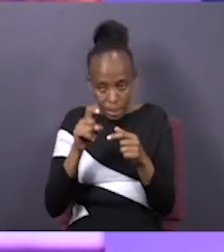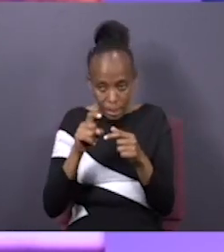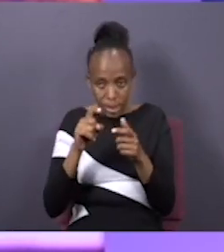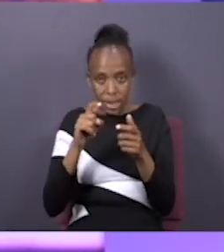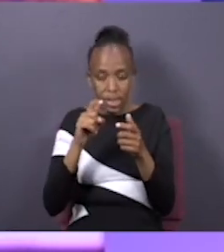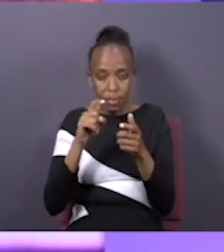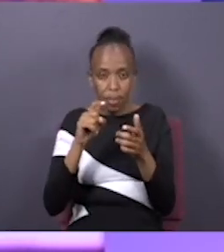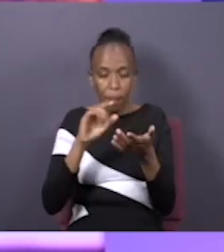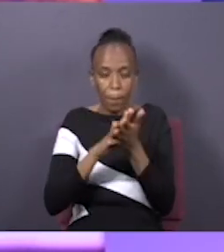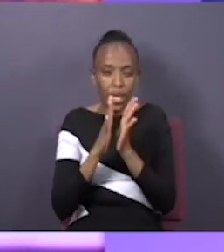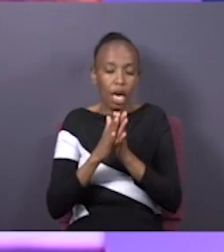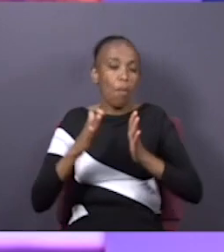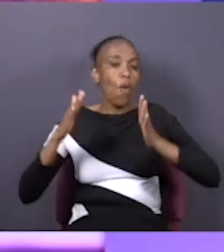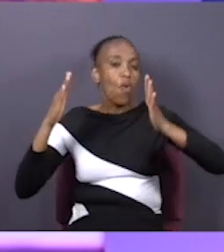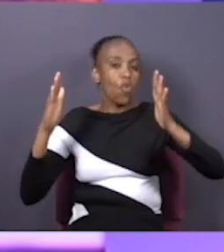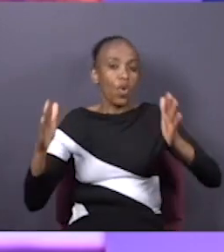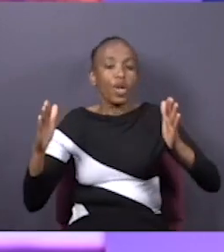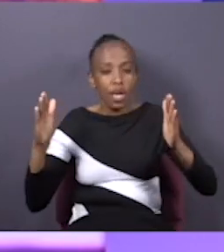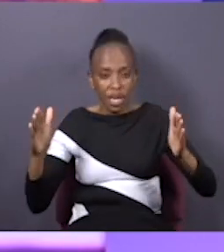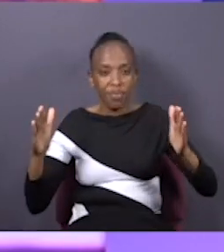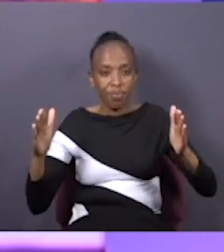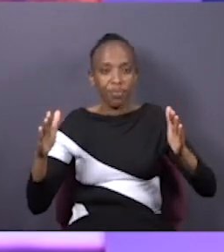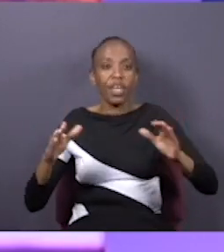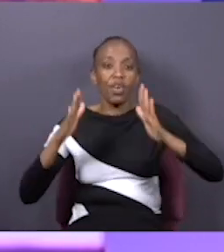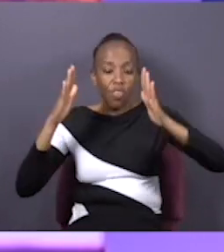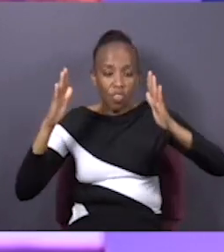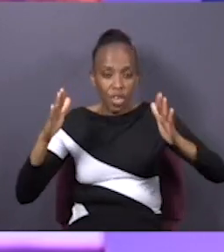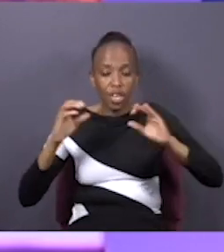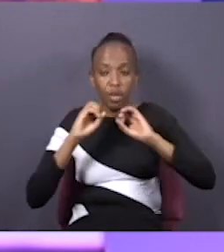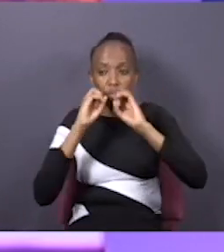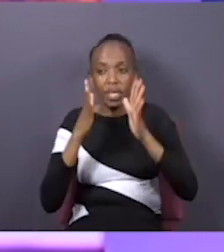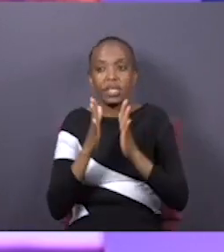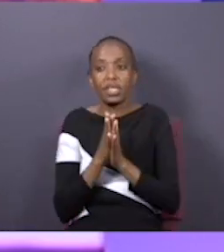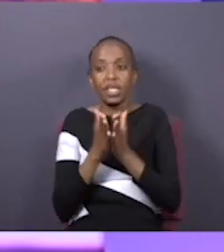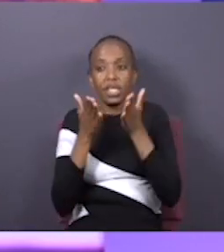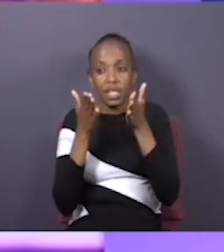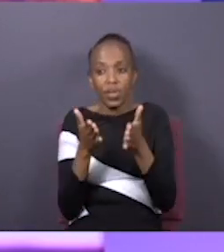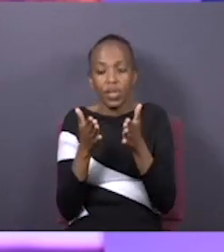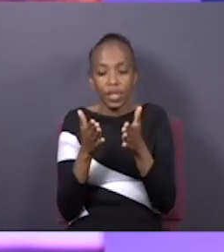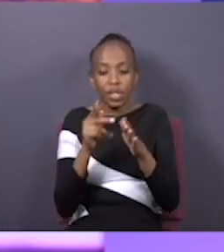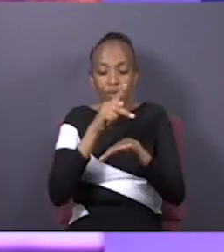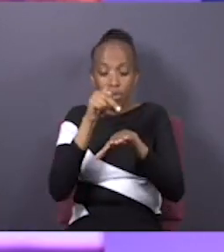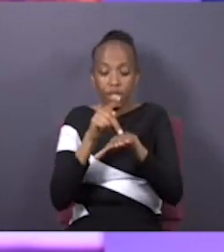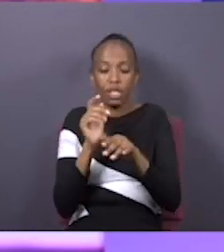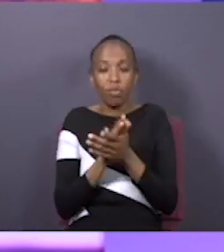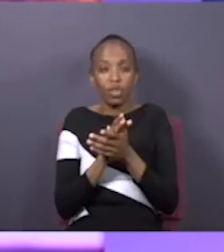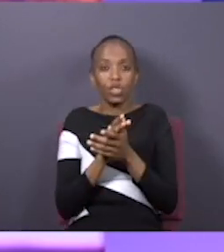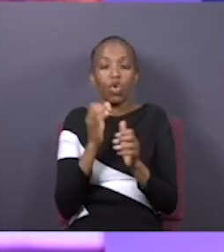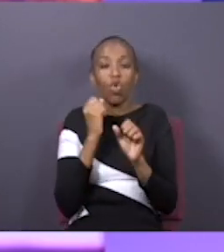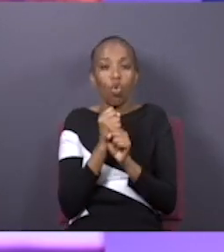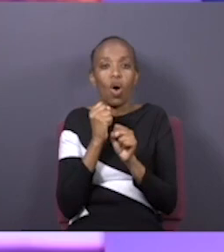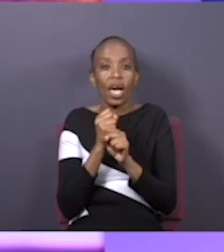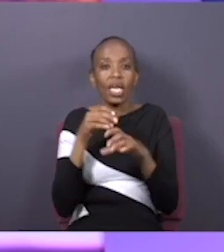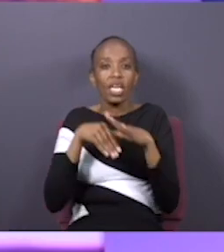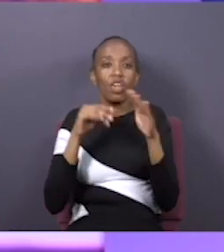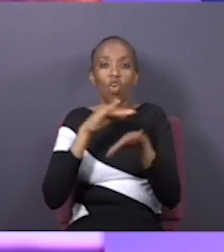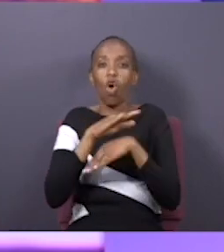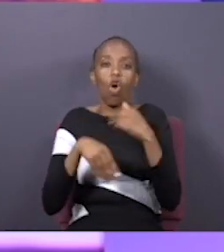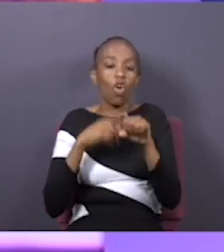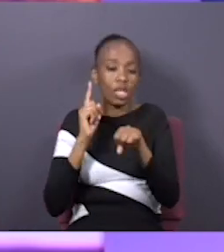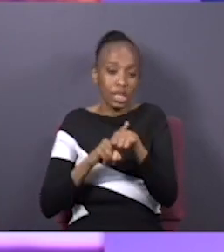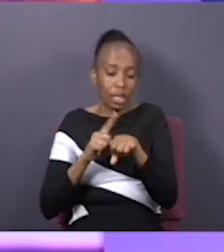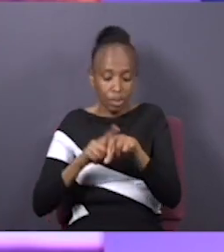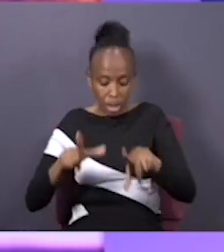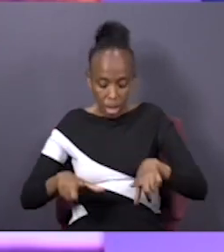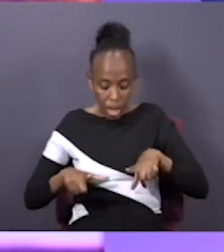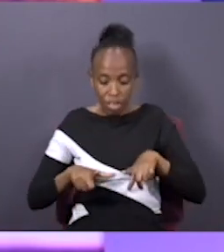be greatly, greatly blessed. These principles work in all seasons